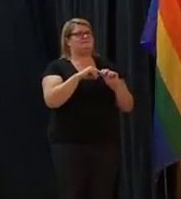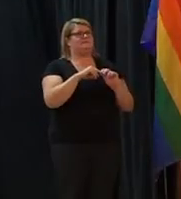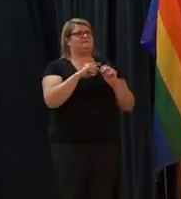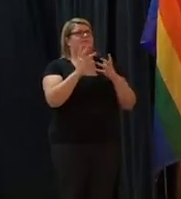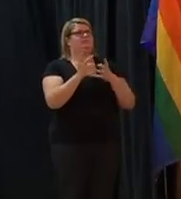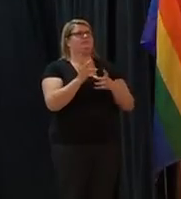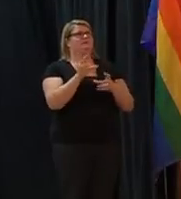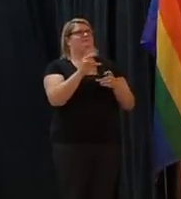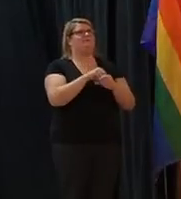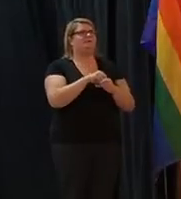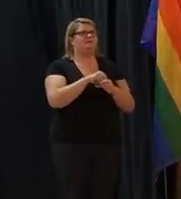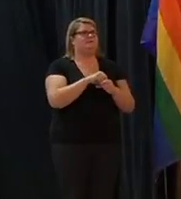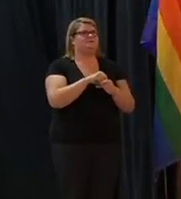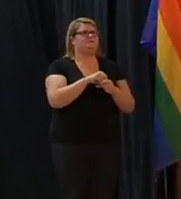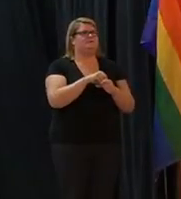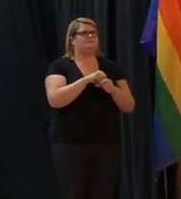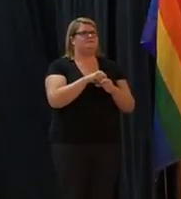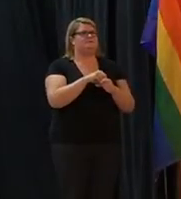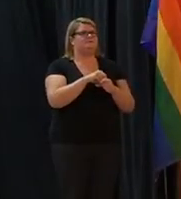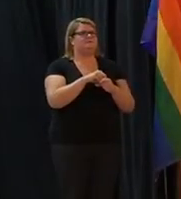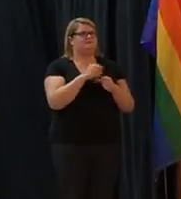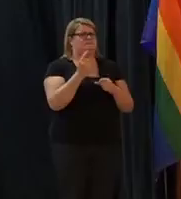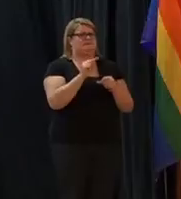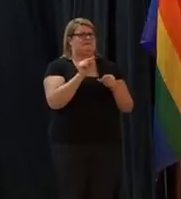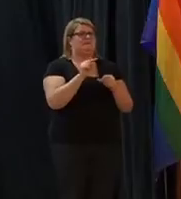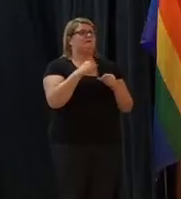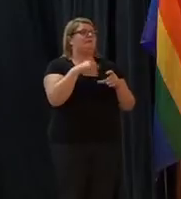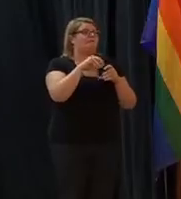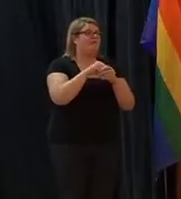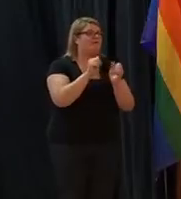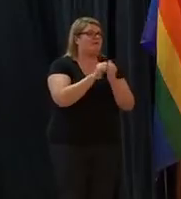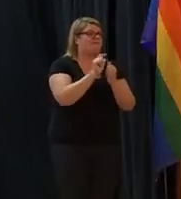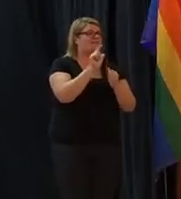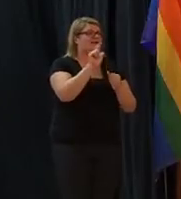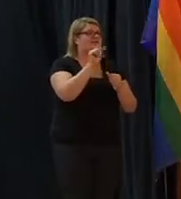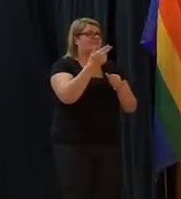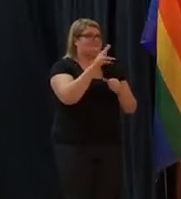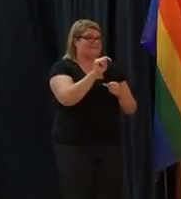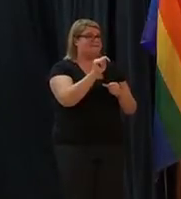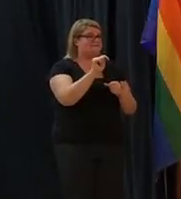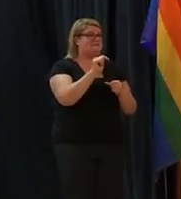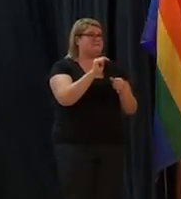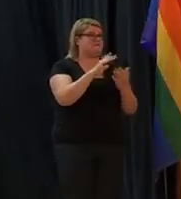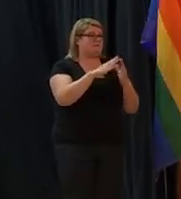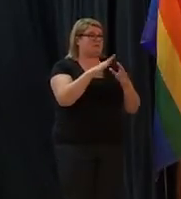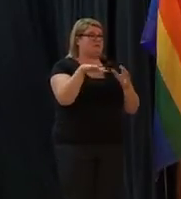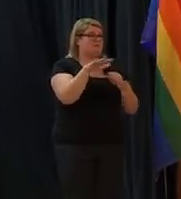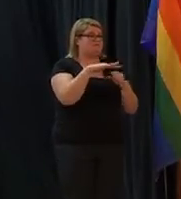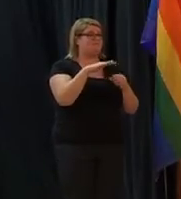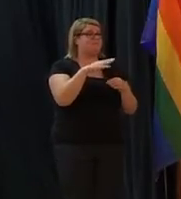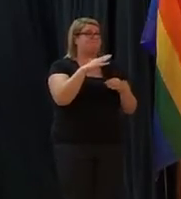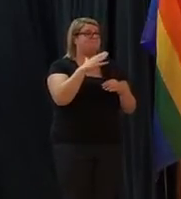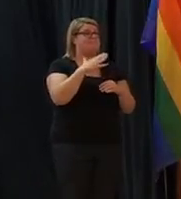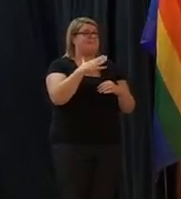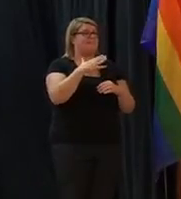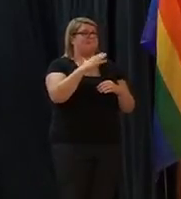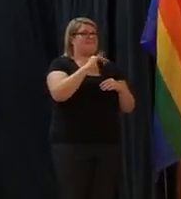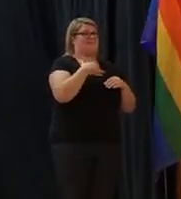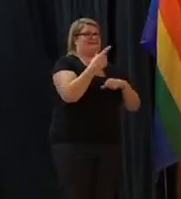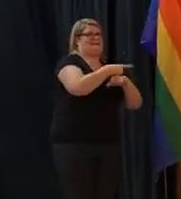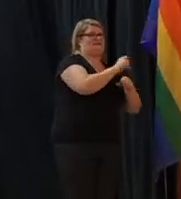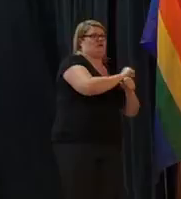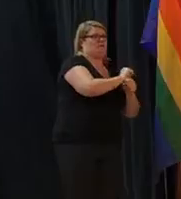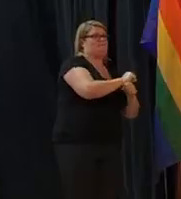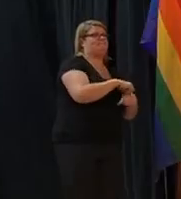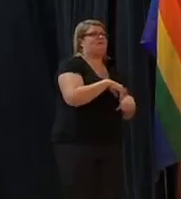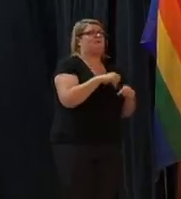involve the mayor in some LGBT actions. And the gay job, it's kind of the way,